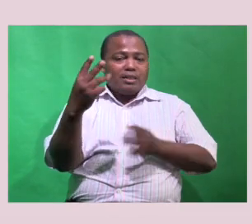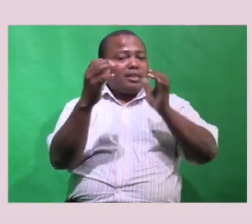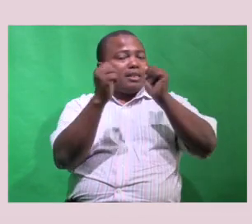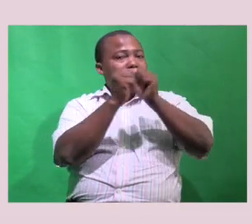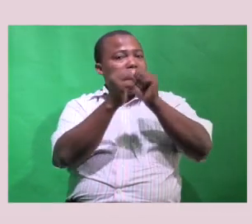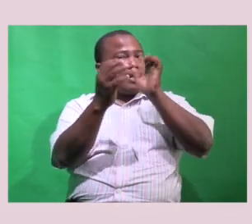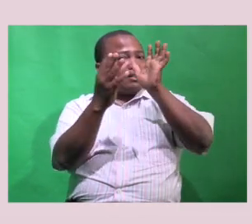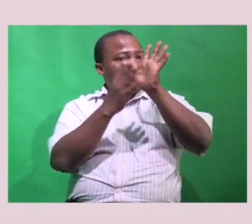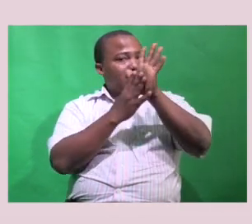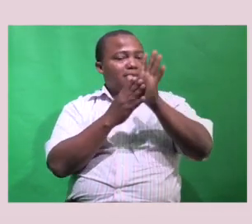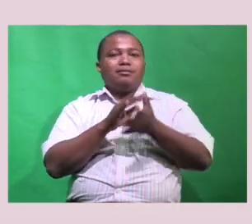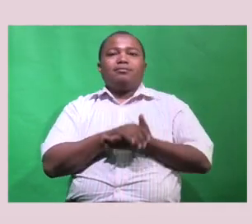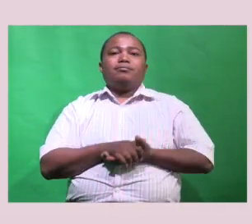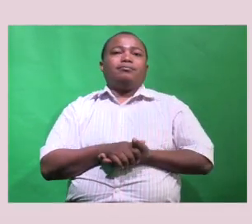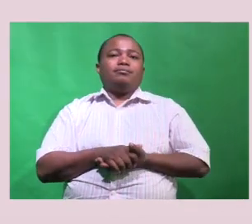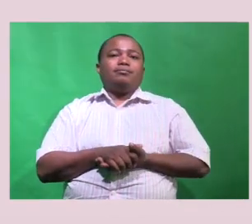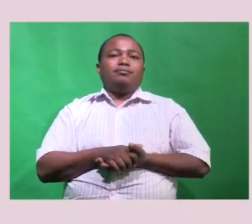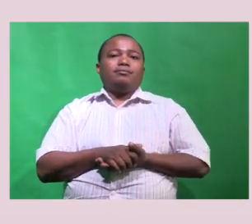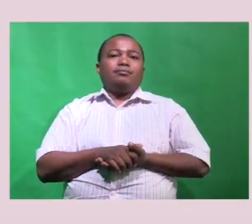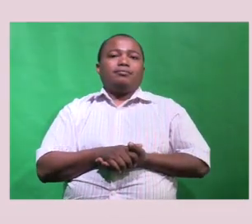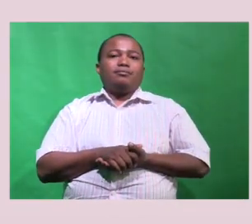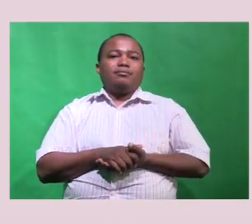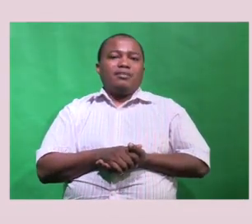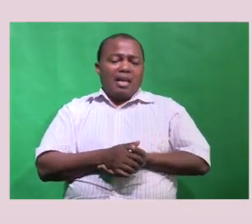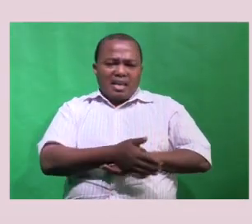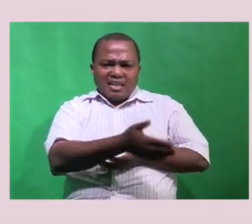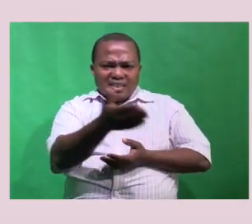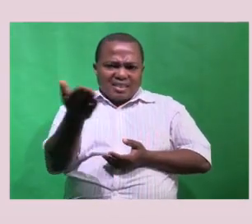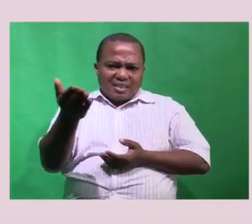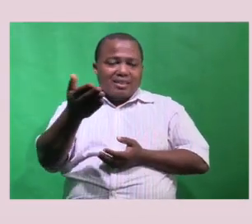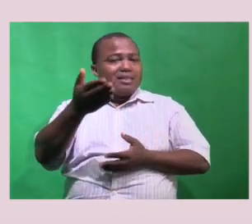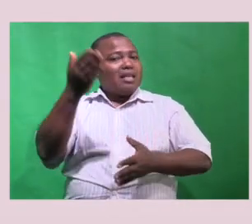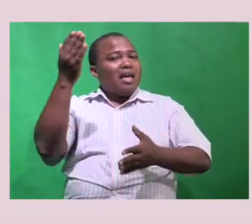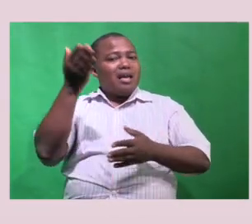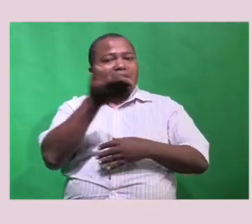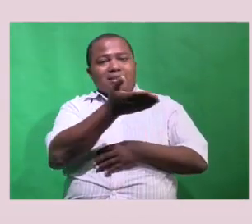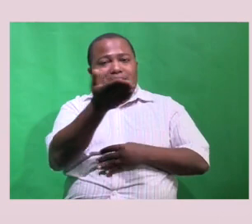2019. This is a